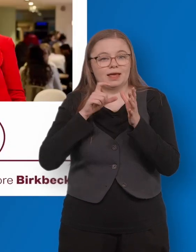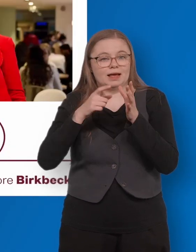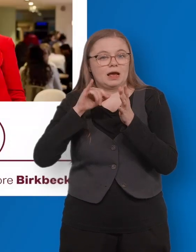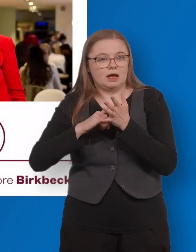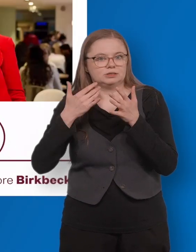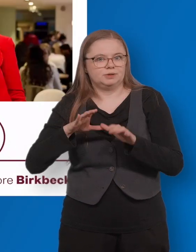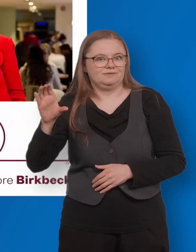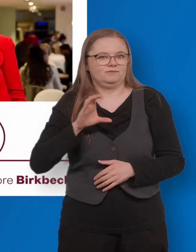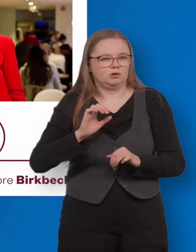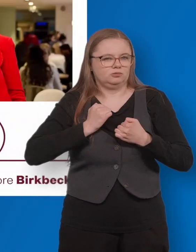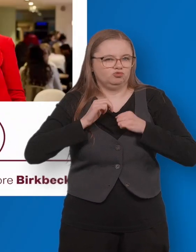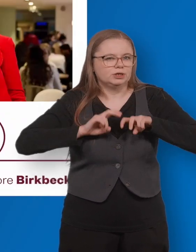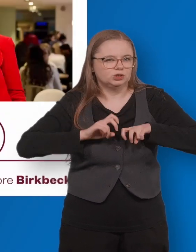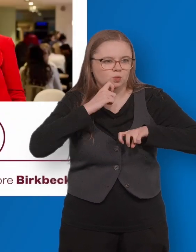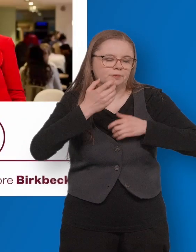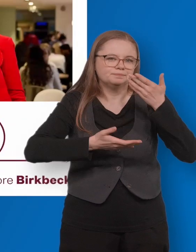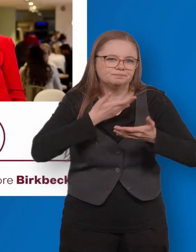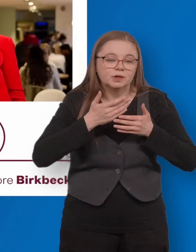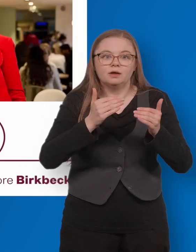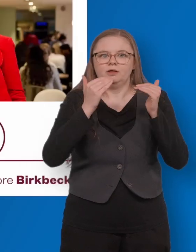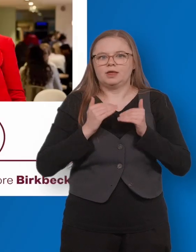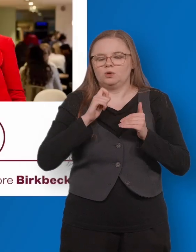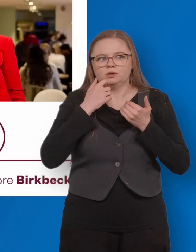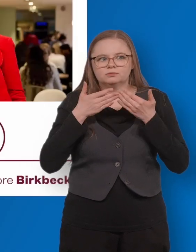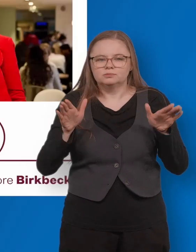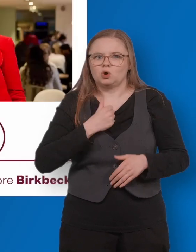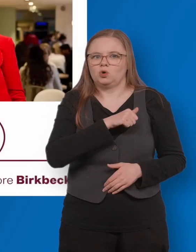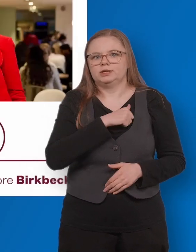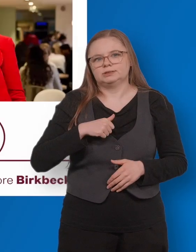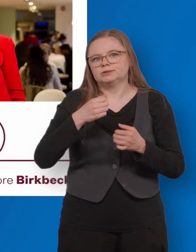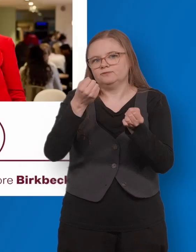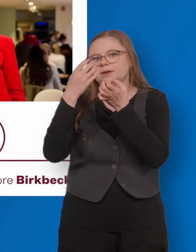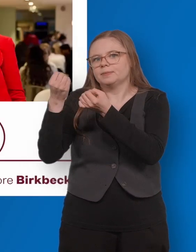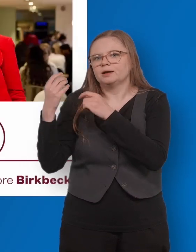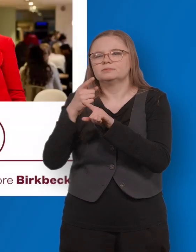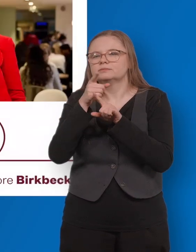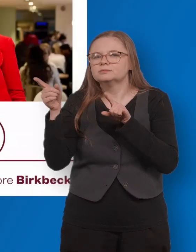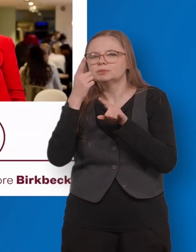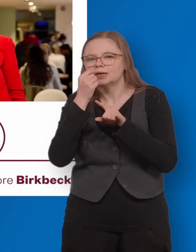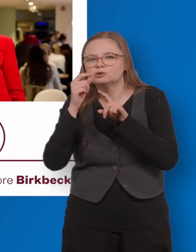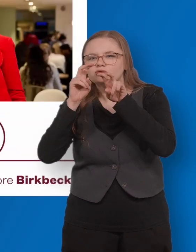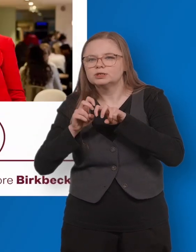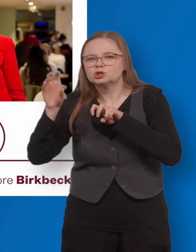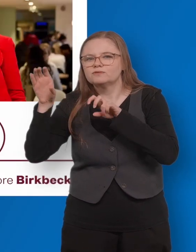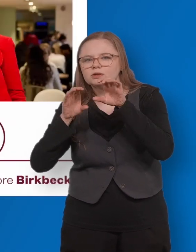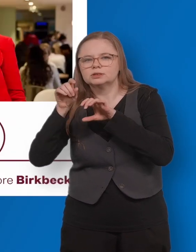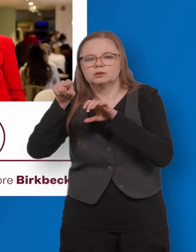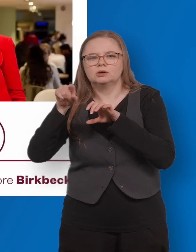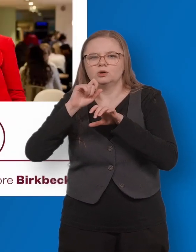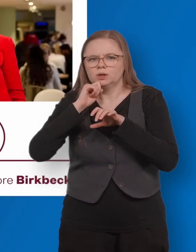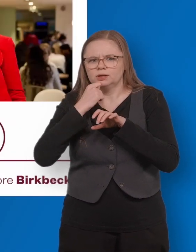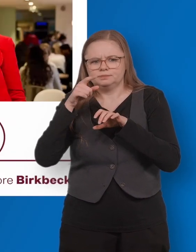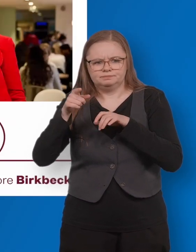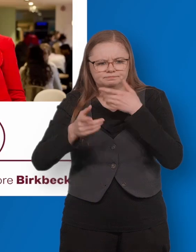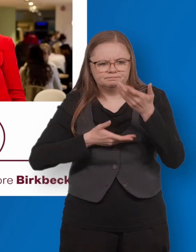Acas. I will also share really honestly some feedback that we've had from potential research funders. And then finally,